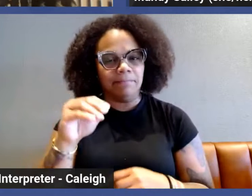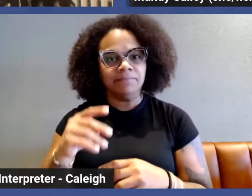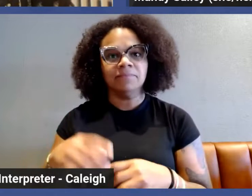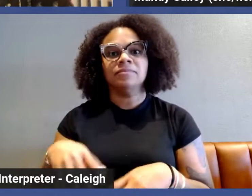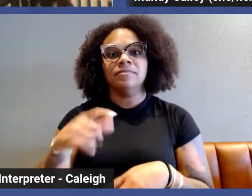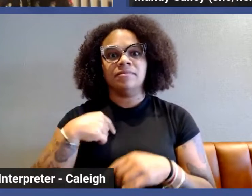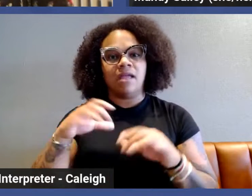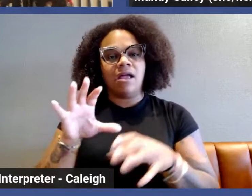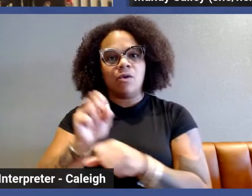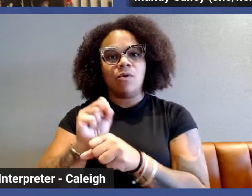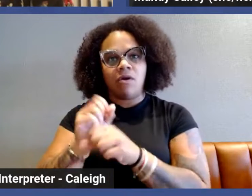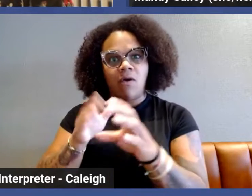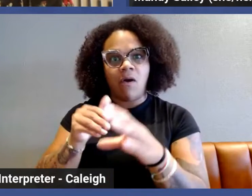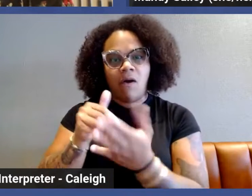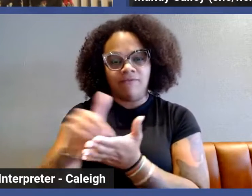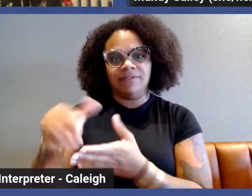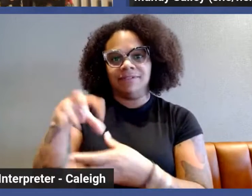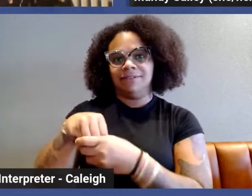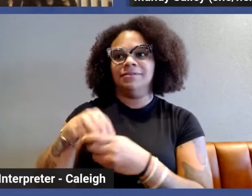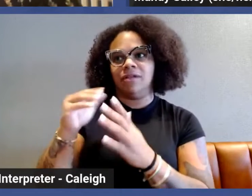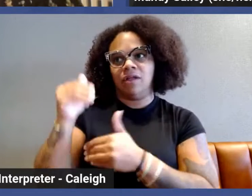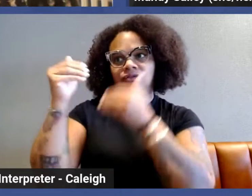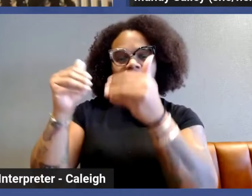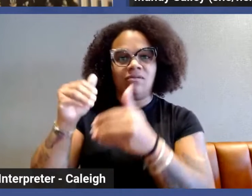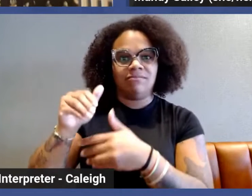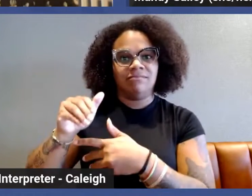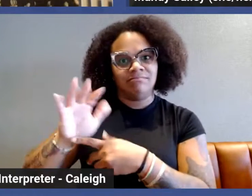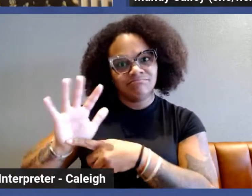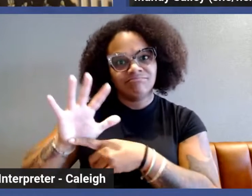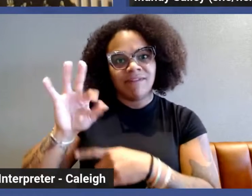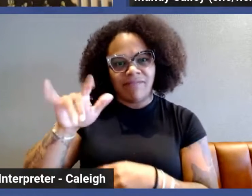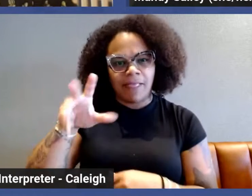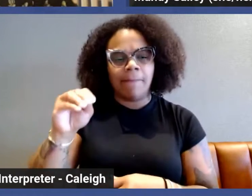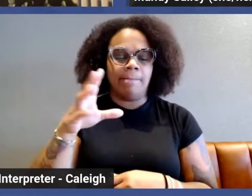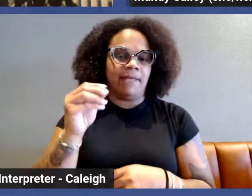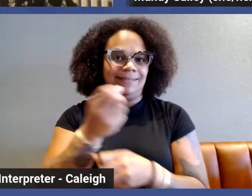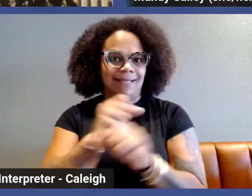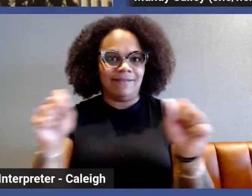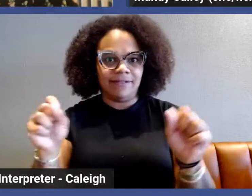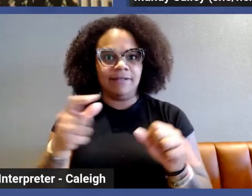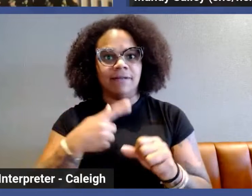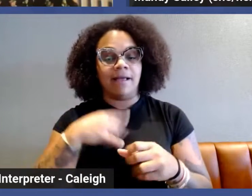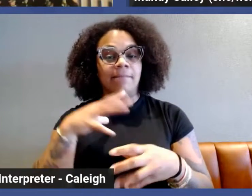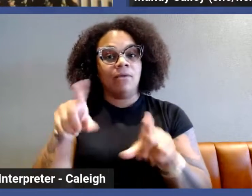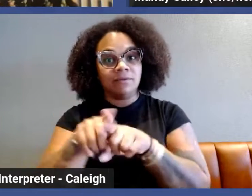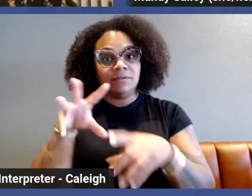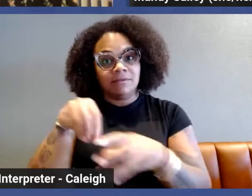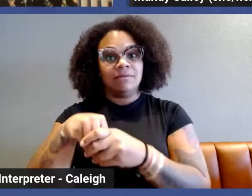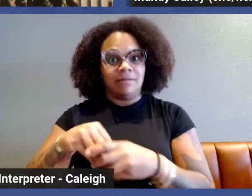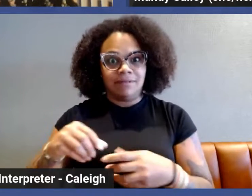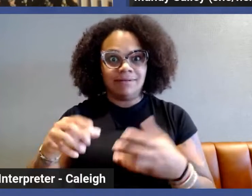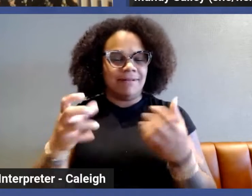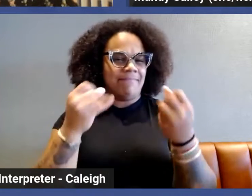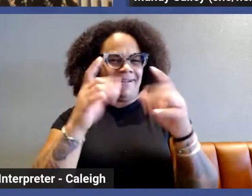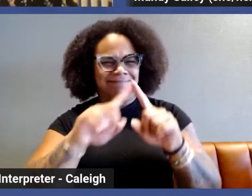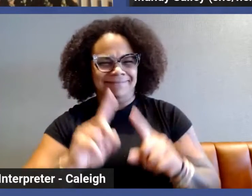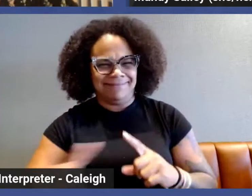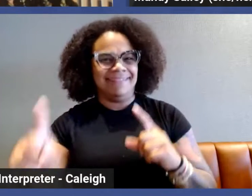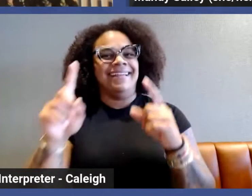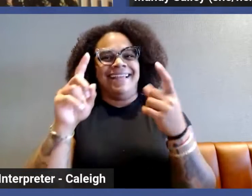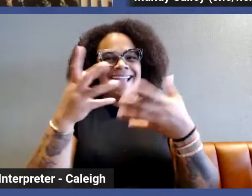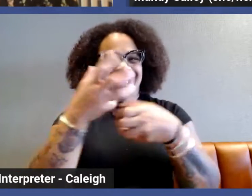safety, but then I'm also now on the advisory board for Ethical Capital Partners. So many acronyms today,